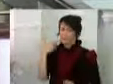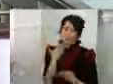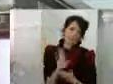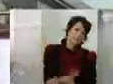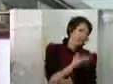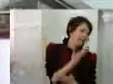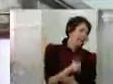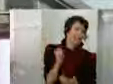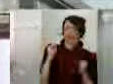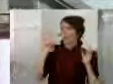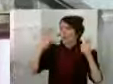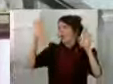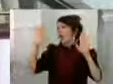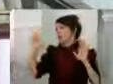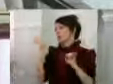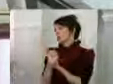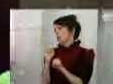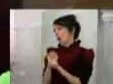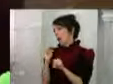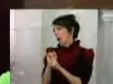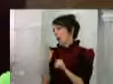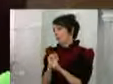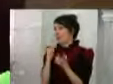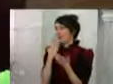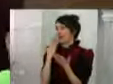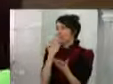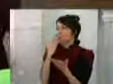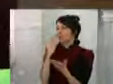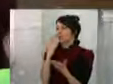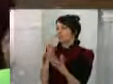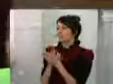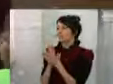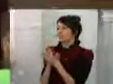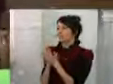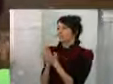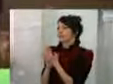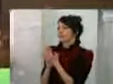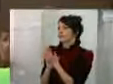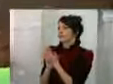and just doing so many wonderful things for the church.